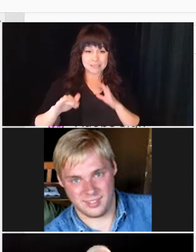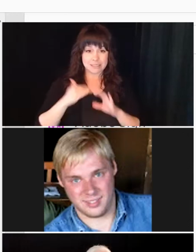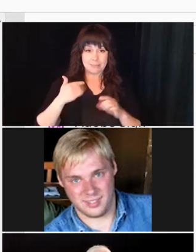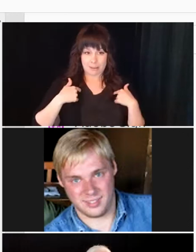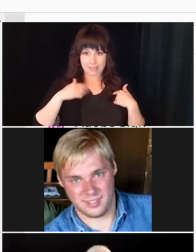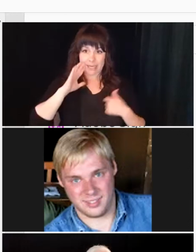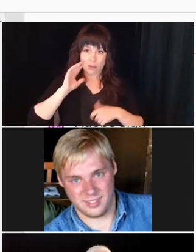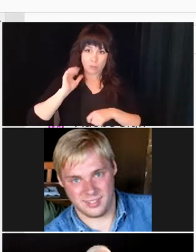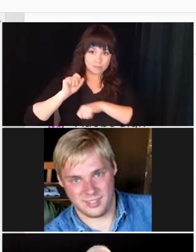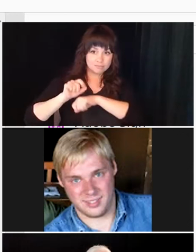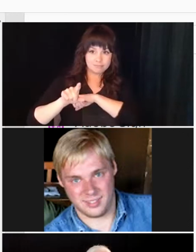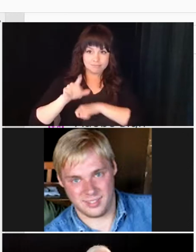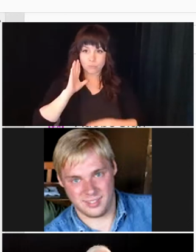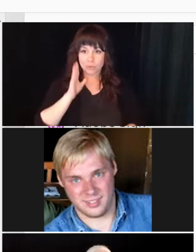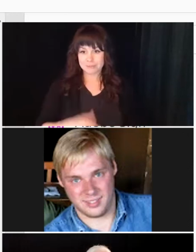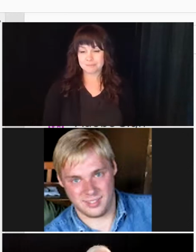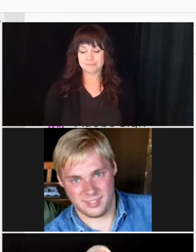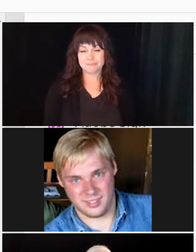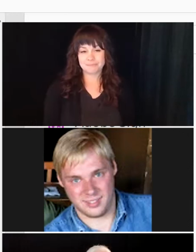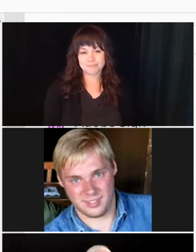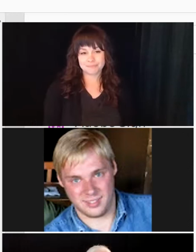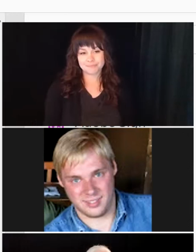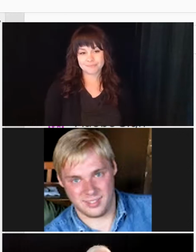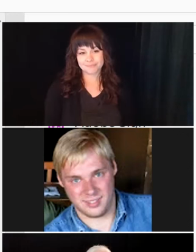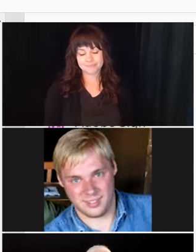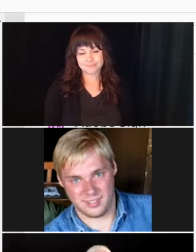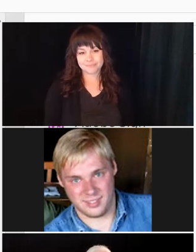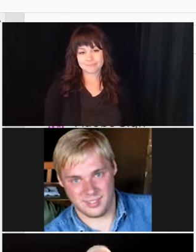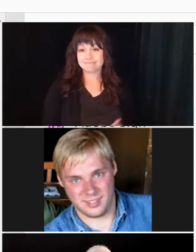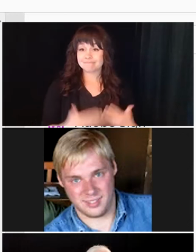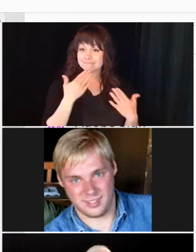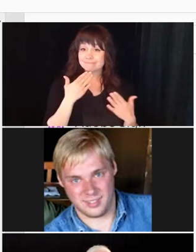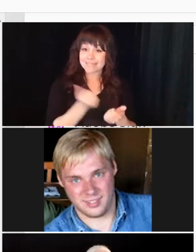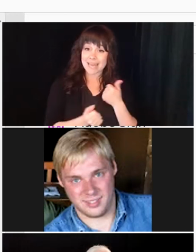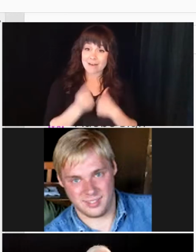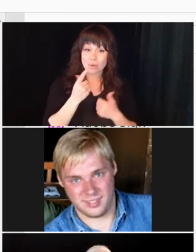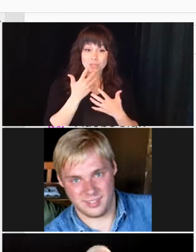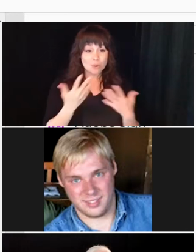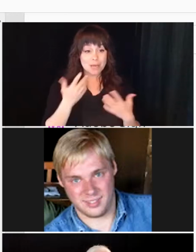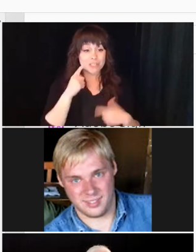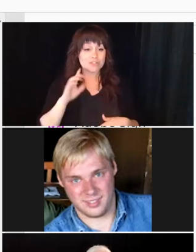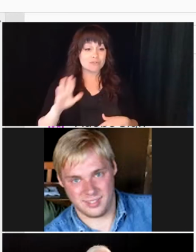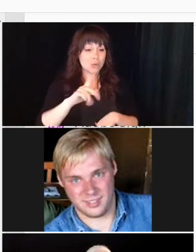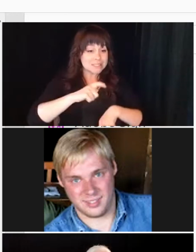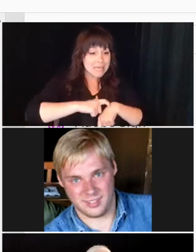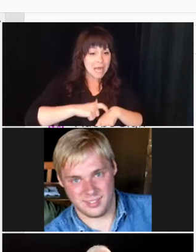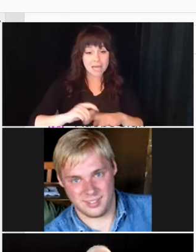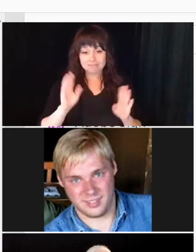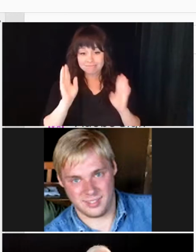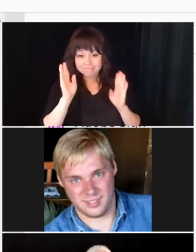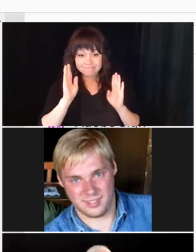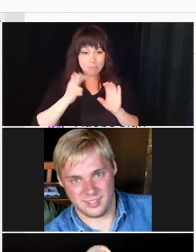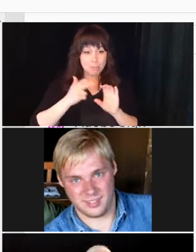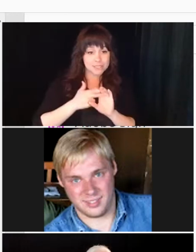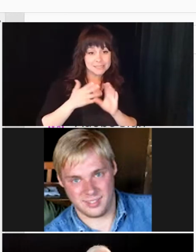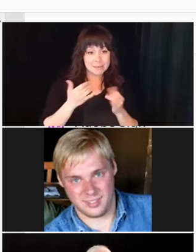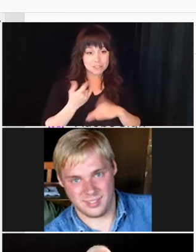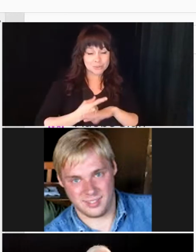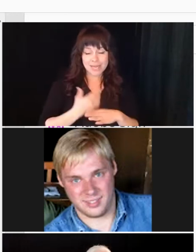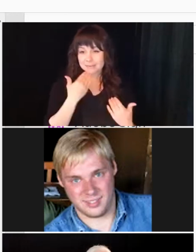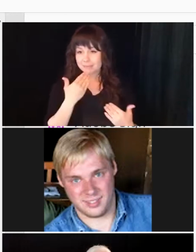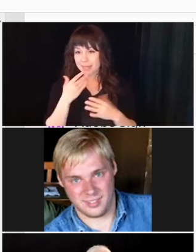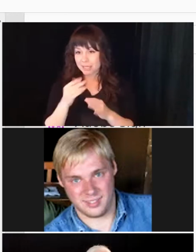you. All right. I want to thank you all for your time, attendance, and participation today. I want to thank our